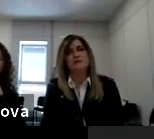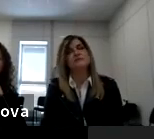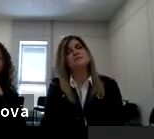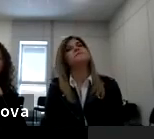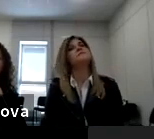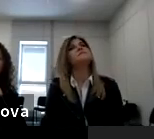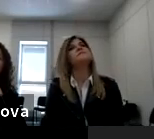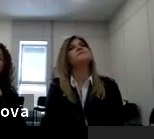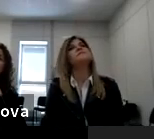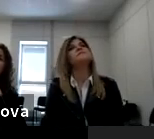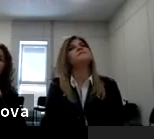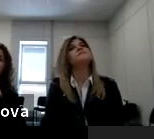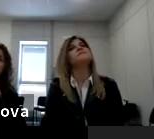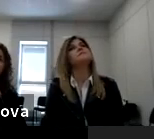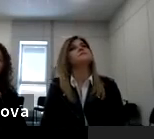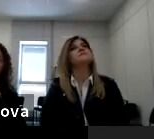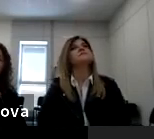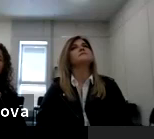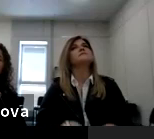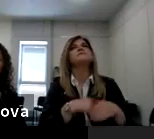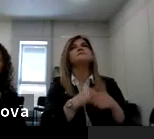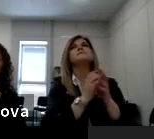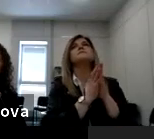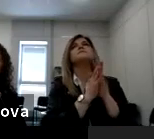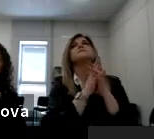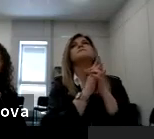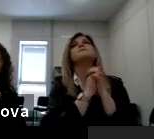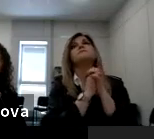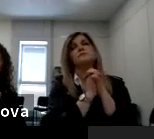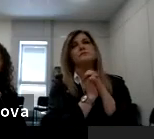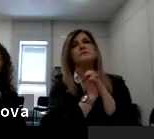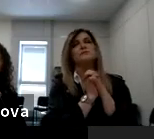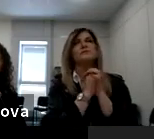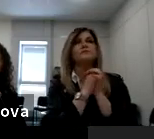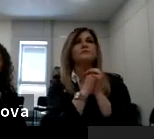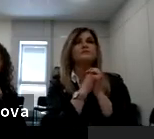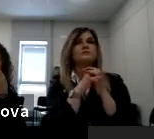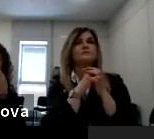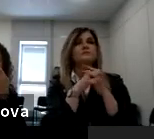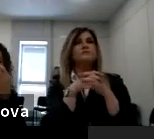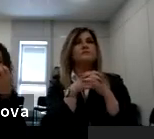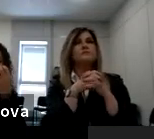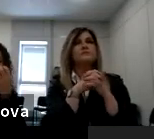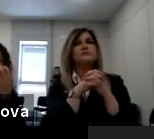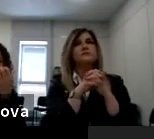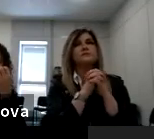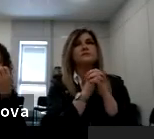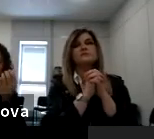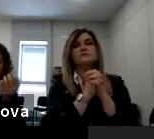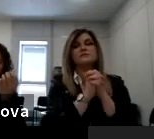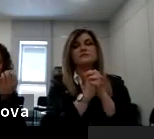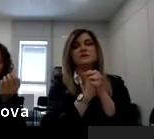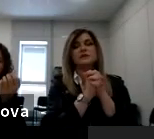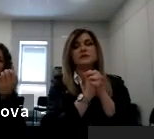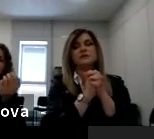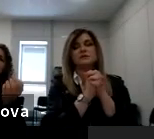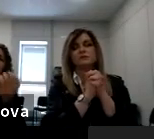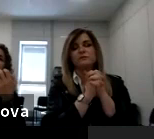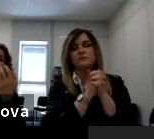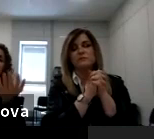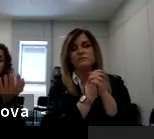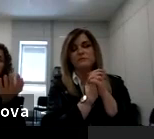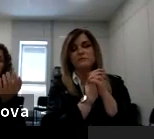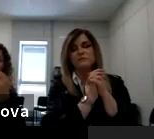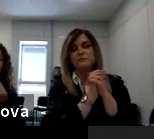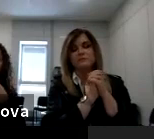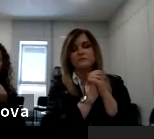see it is how it is installed. It's really nice that you do not see the lighting fixture, you